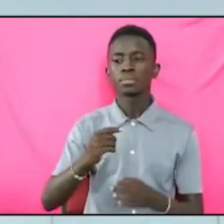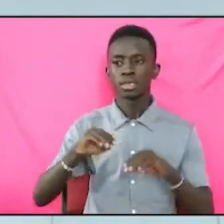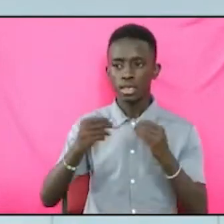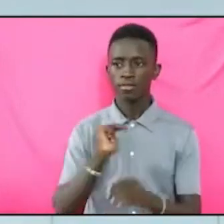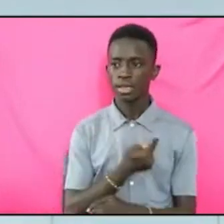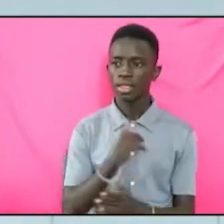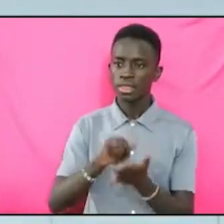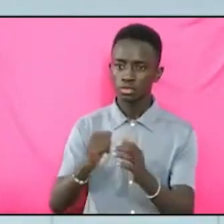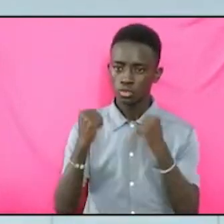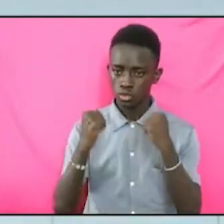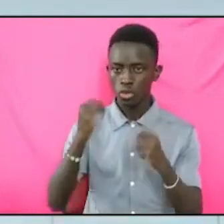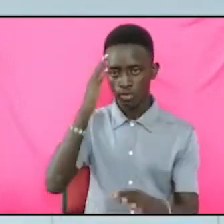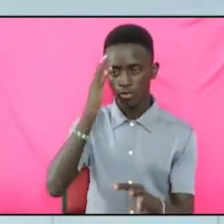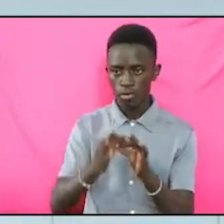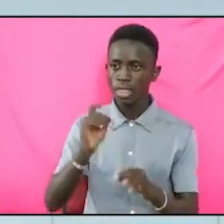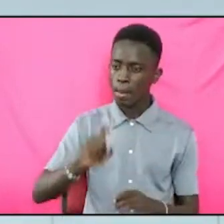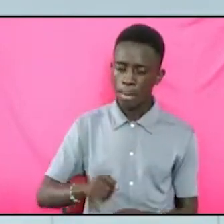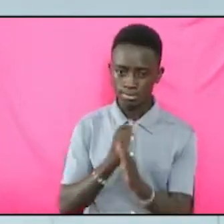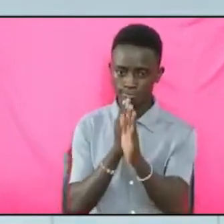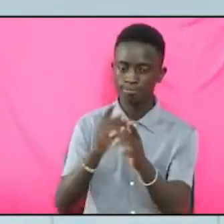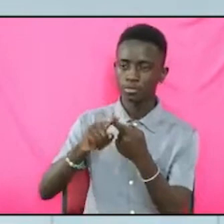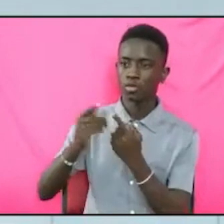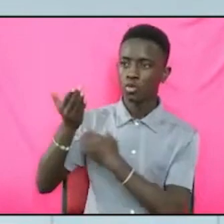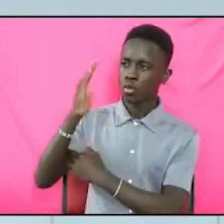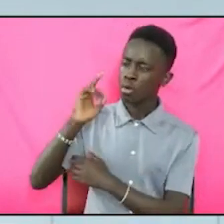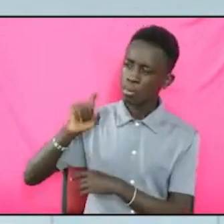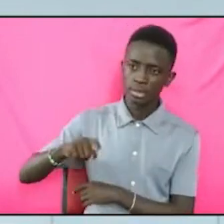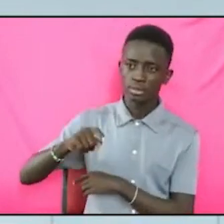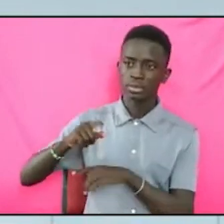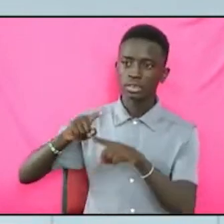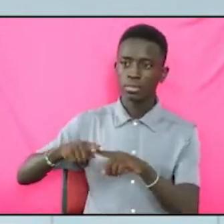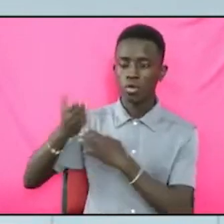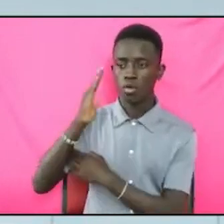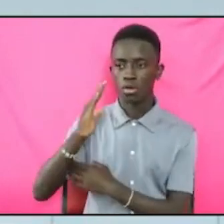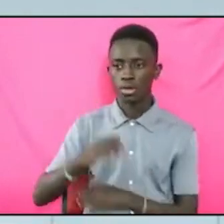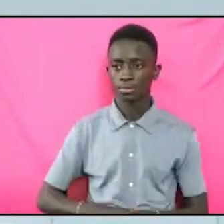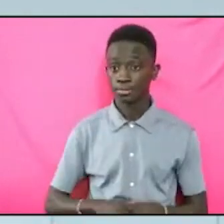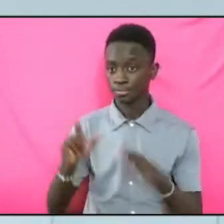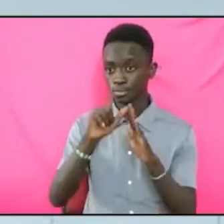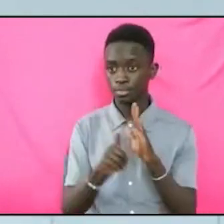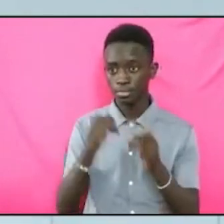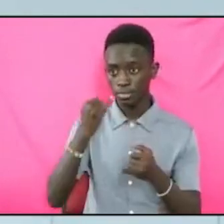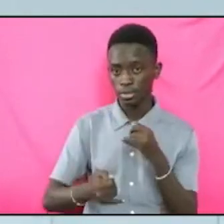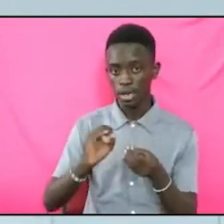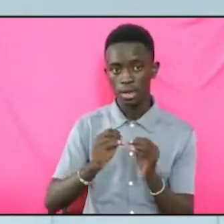hold on to him no matter what happens. Lesson number 3 is a lesson on forgiveness.